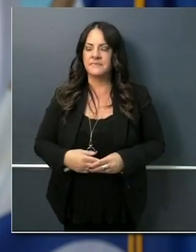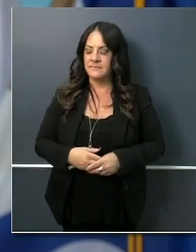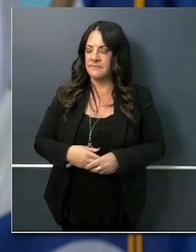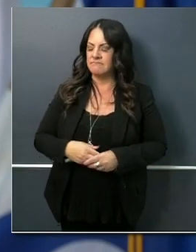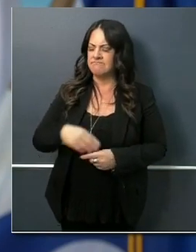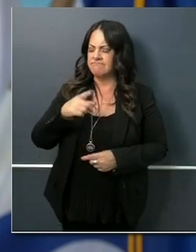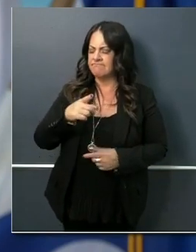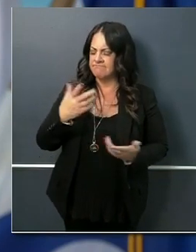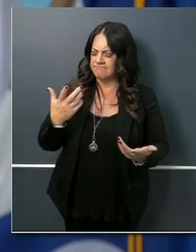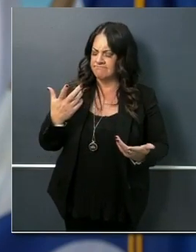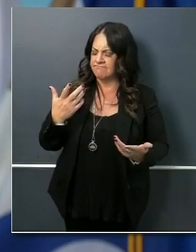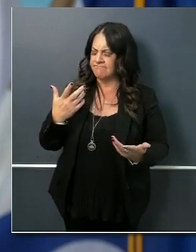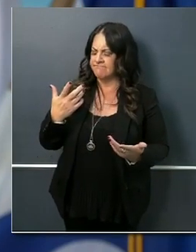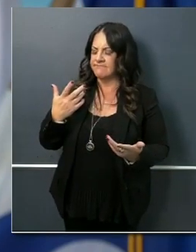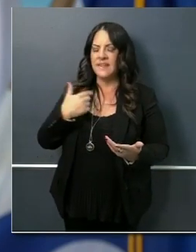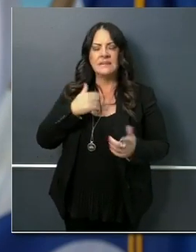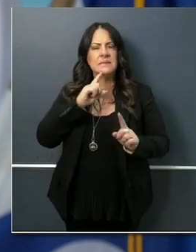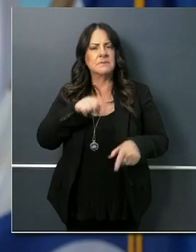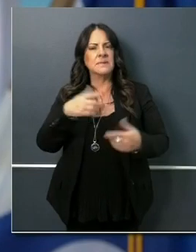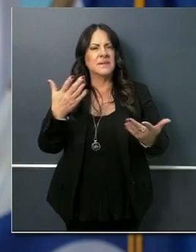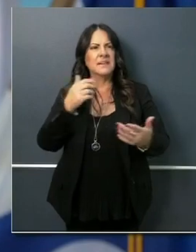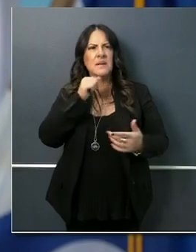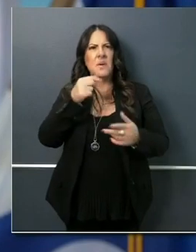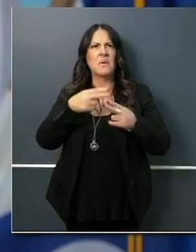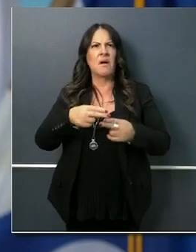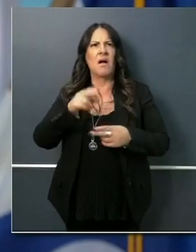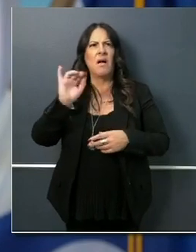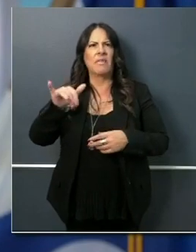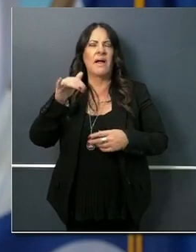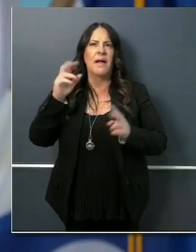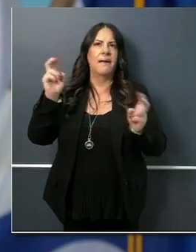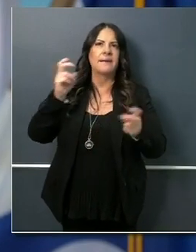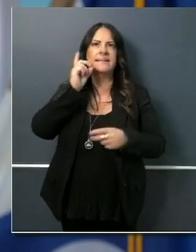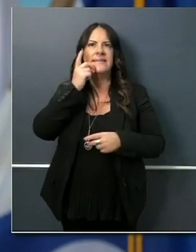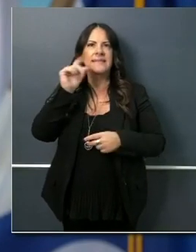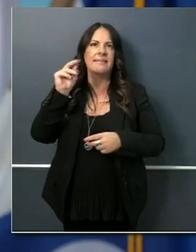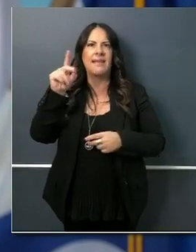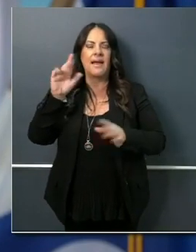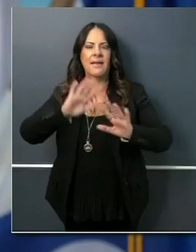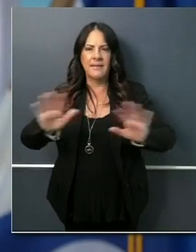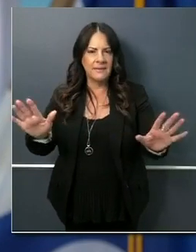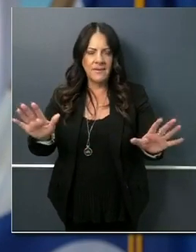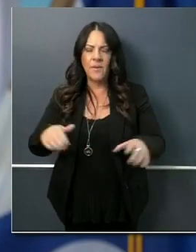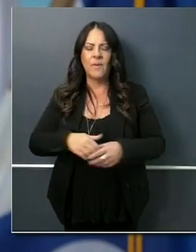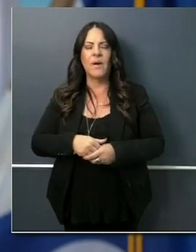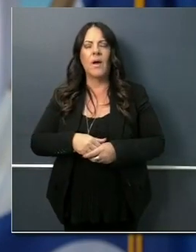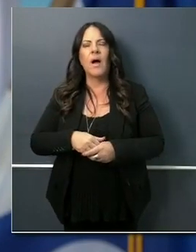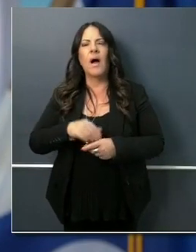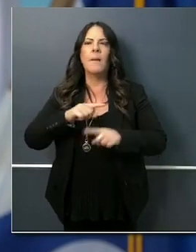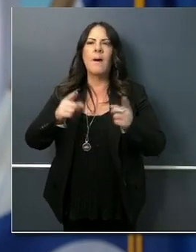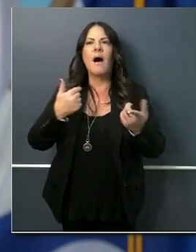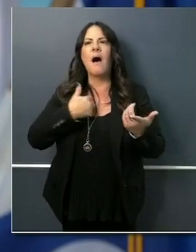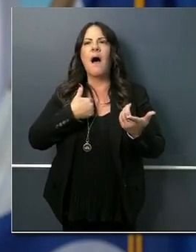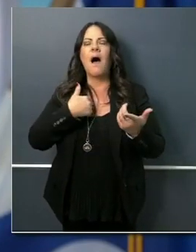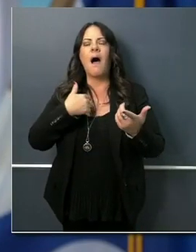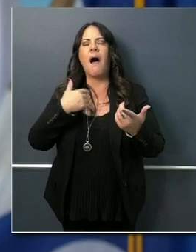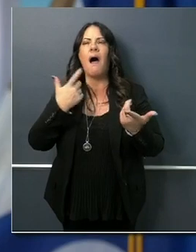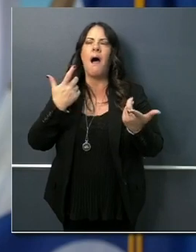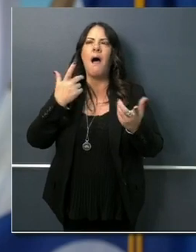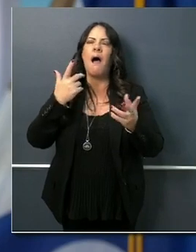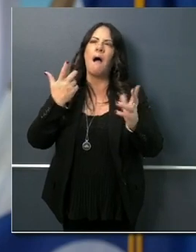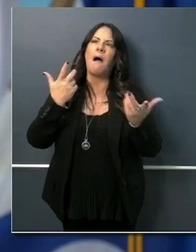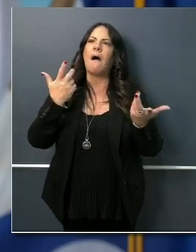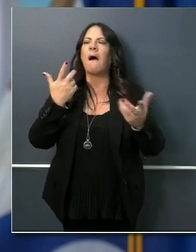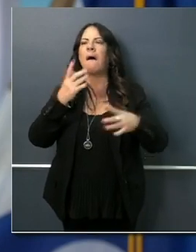Disneyland. I guess it's a choice of words that sort of gives you a sense of the scale and scope. When you have a state